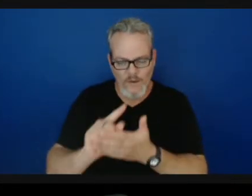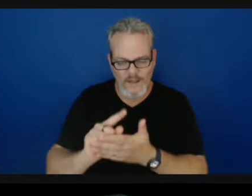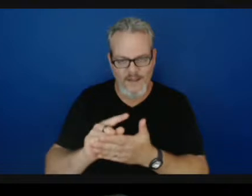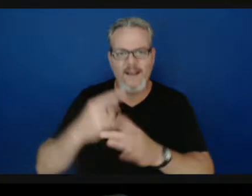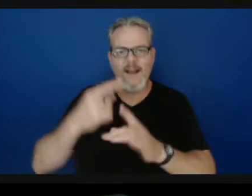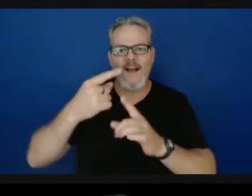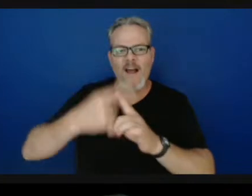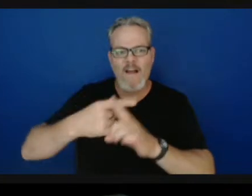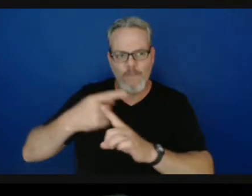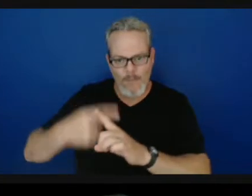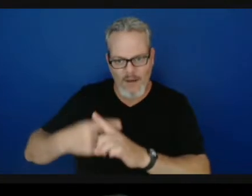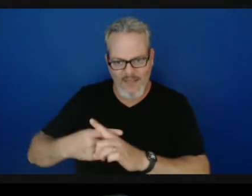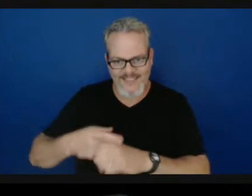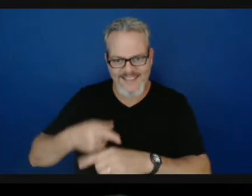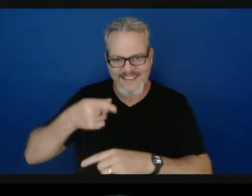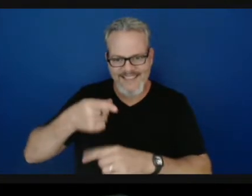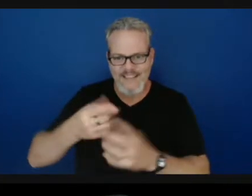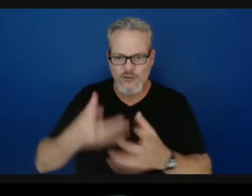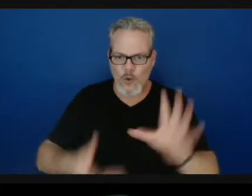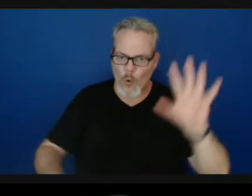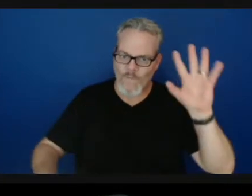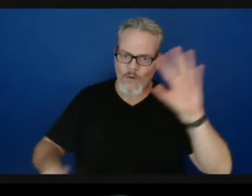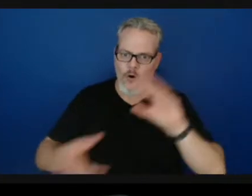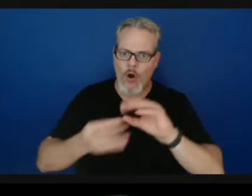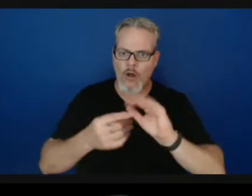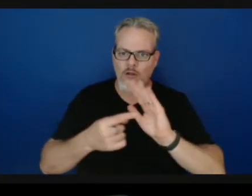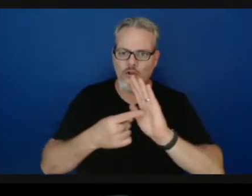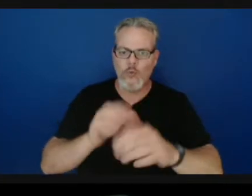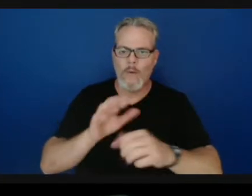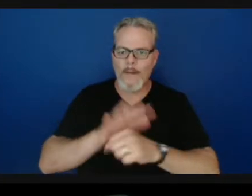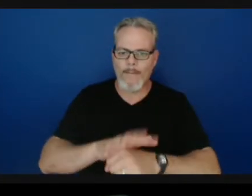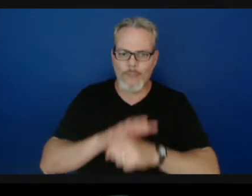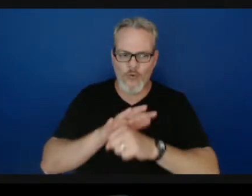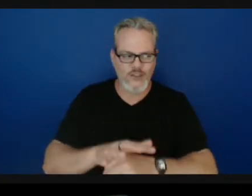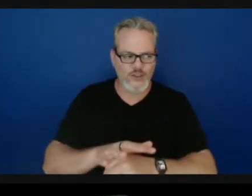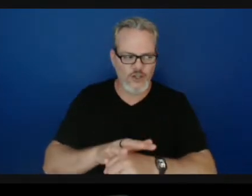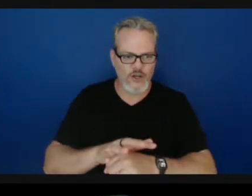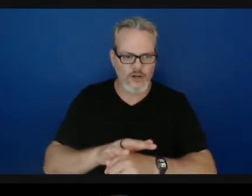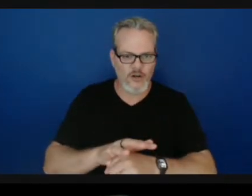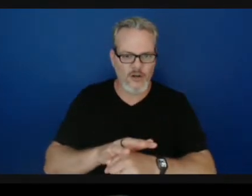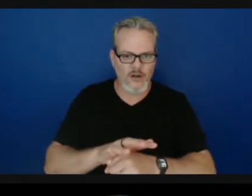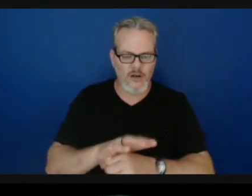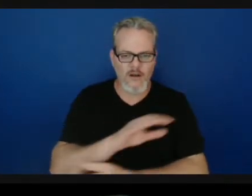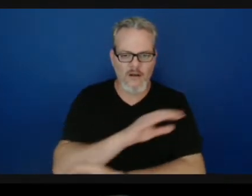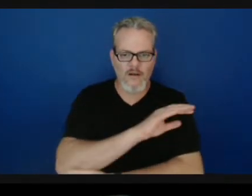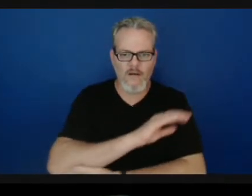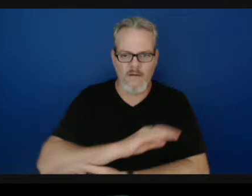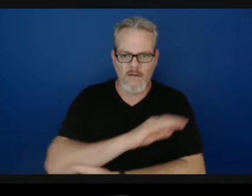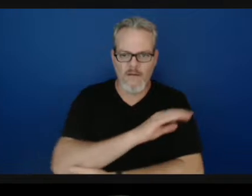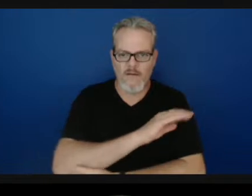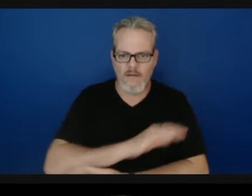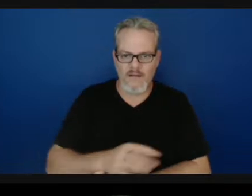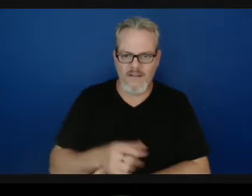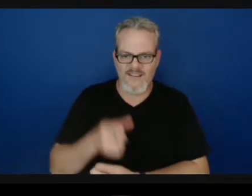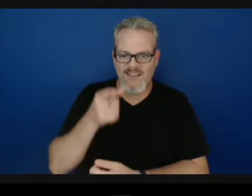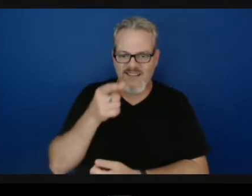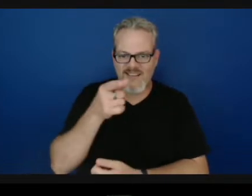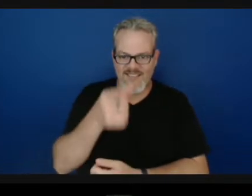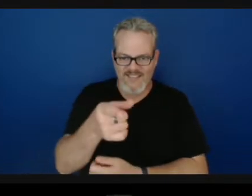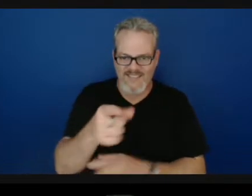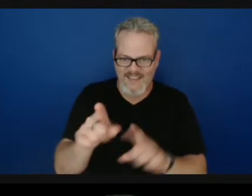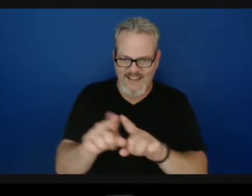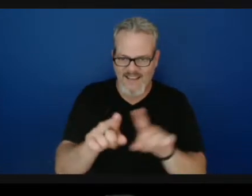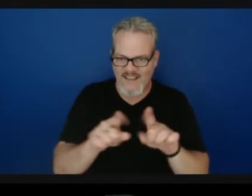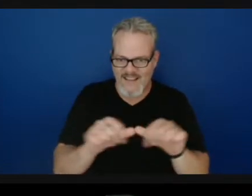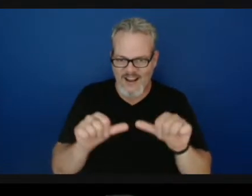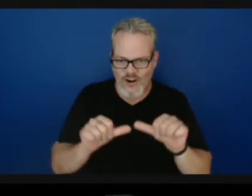this overall showing a pressure of the whole area, I would say. Like I would draw a pressurized area like this whole zone. And